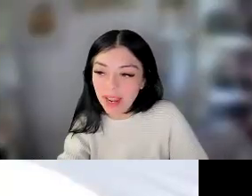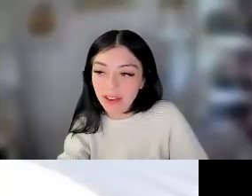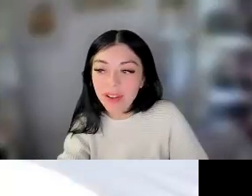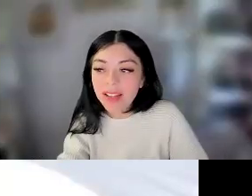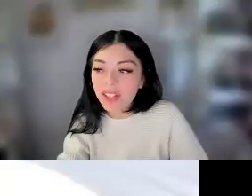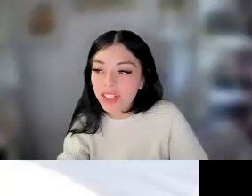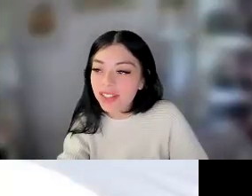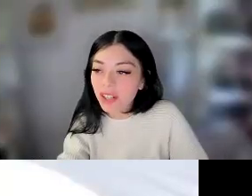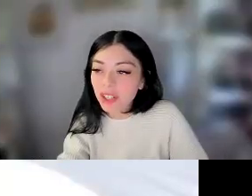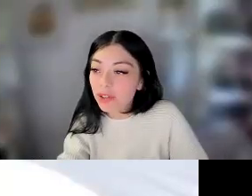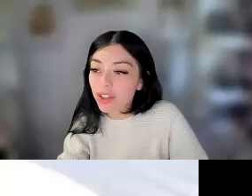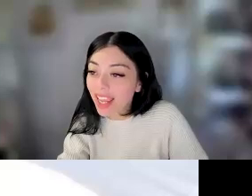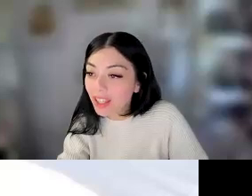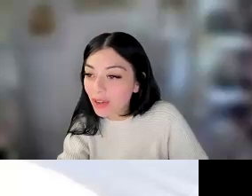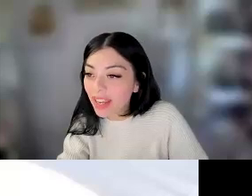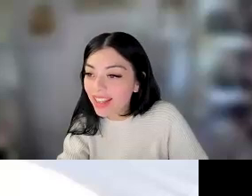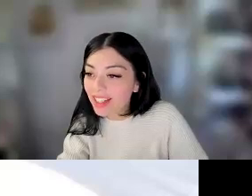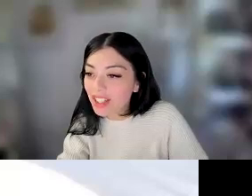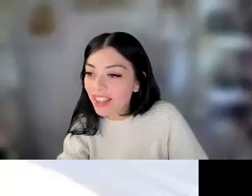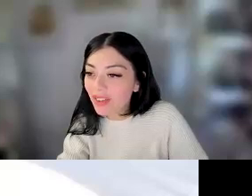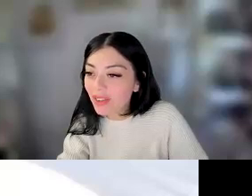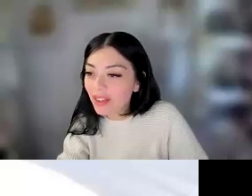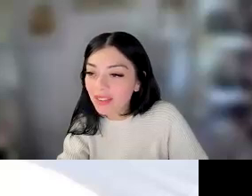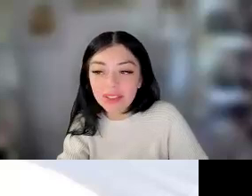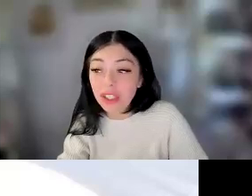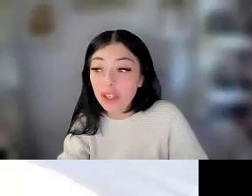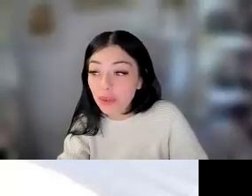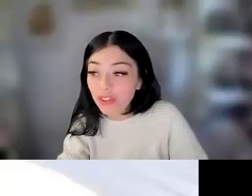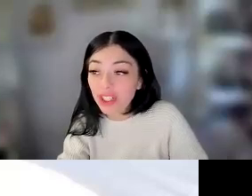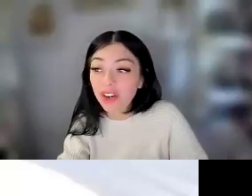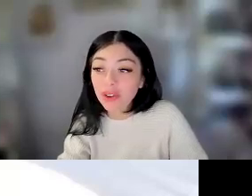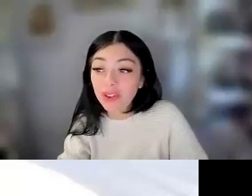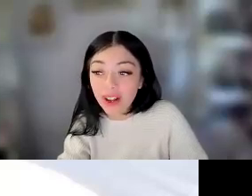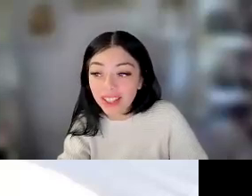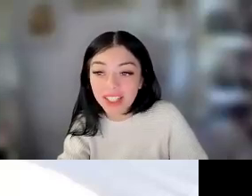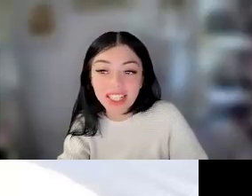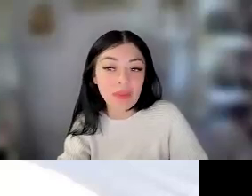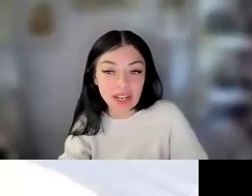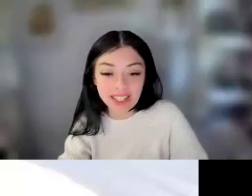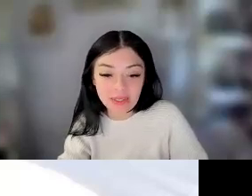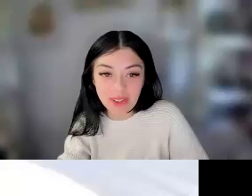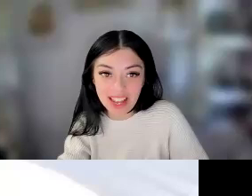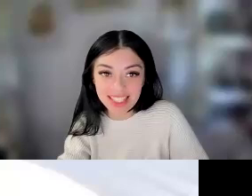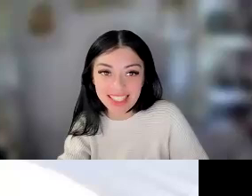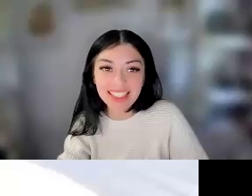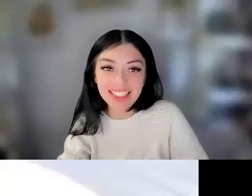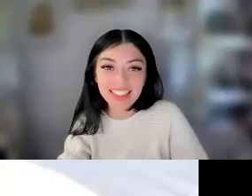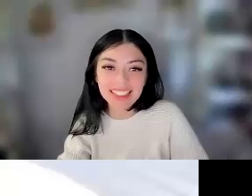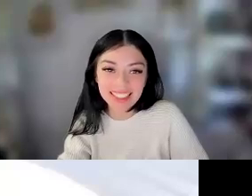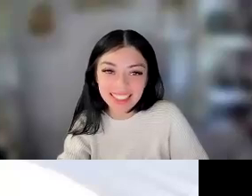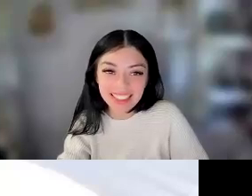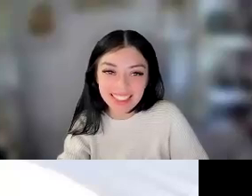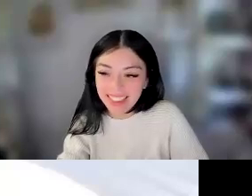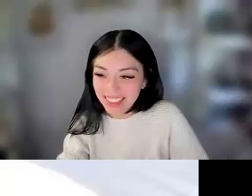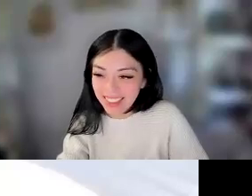then we do have just a huge thank you to you for sharing all your knowledge and experience with